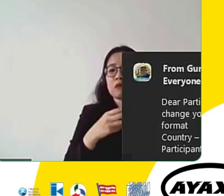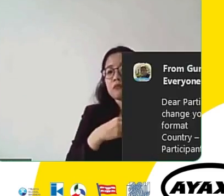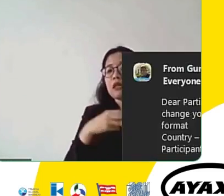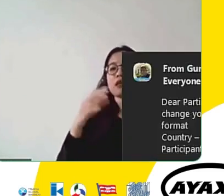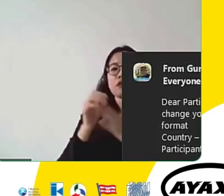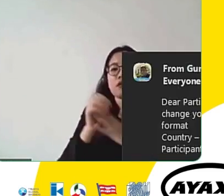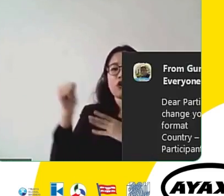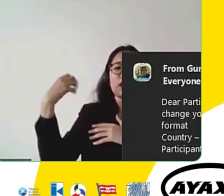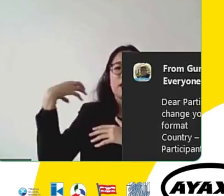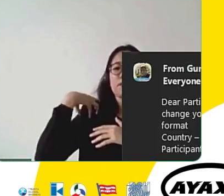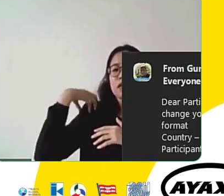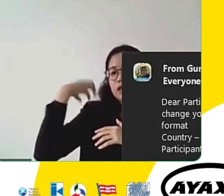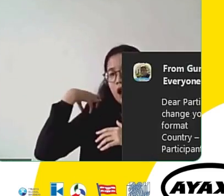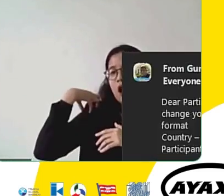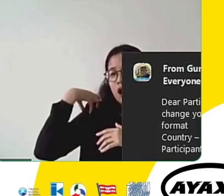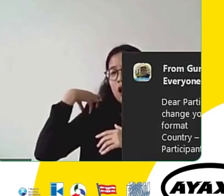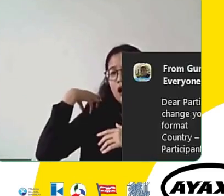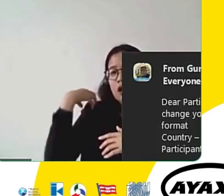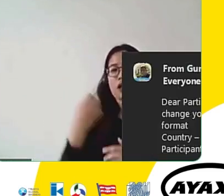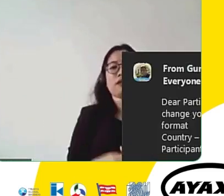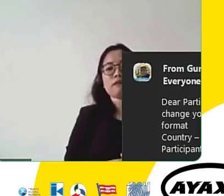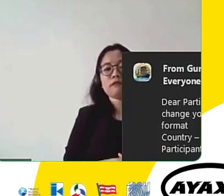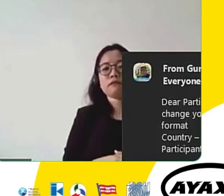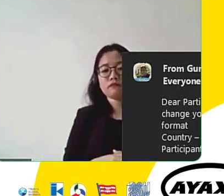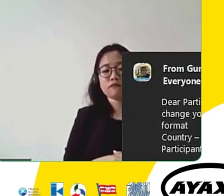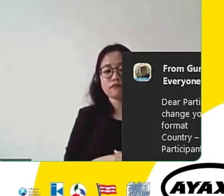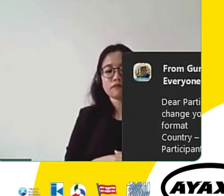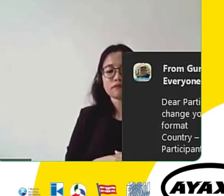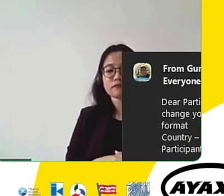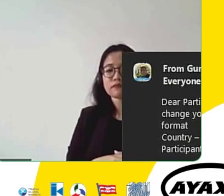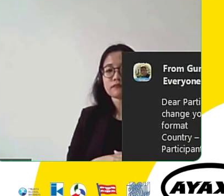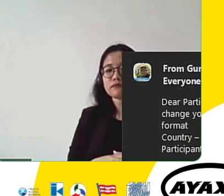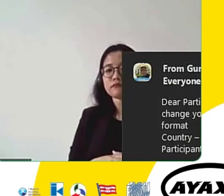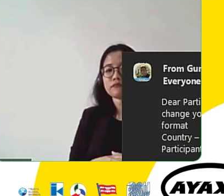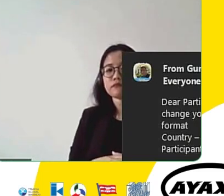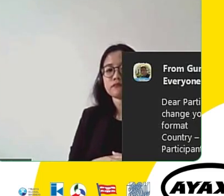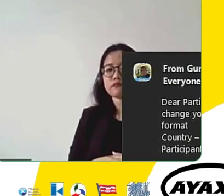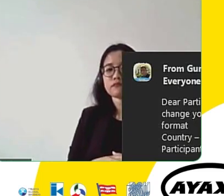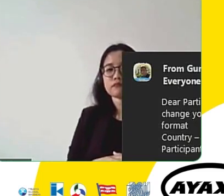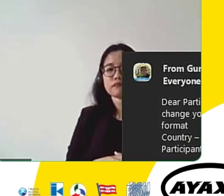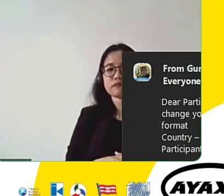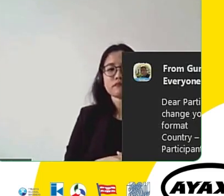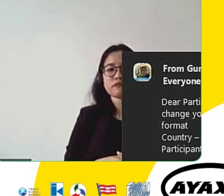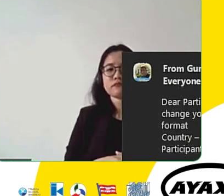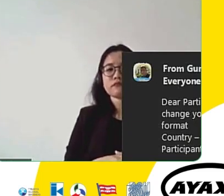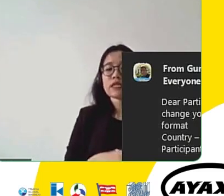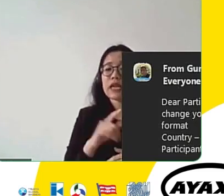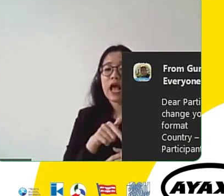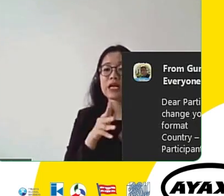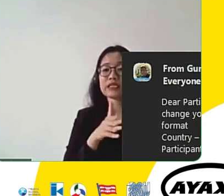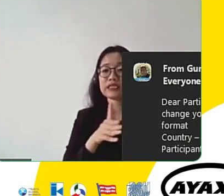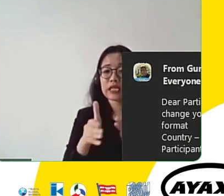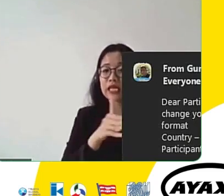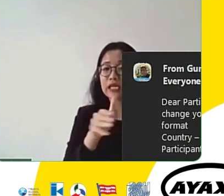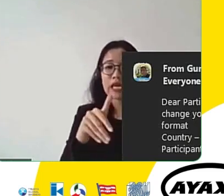measure for several diseases by vital strategies. In Jakarta in